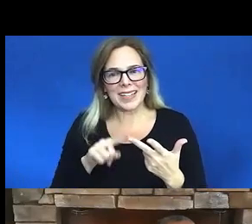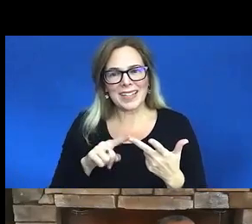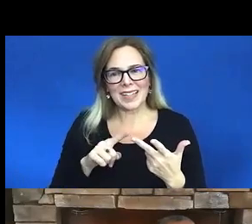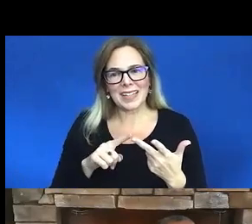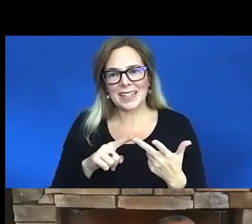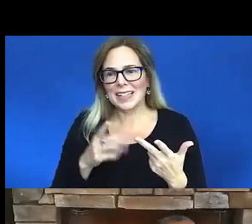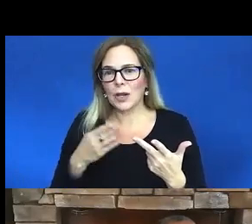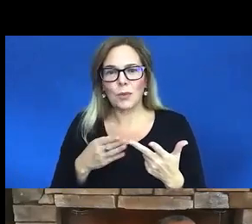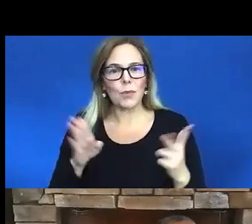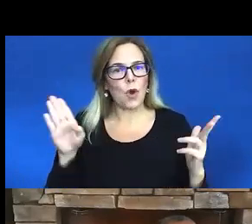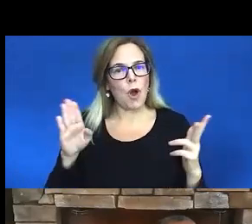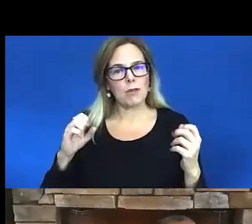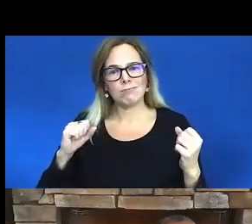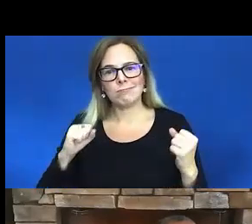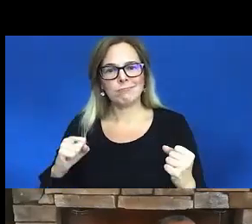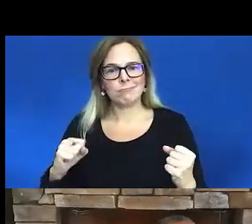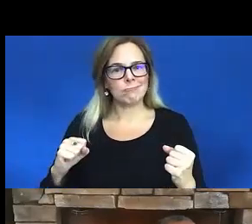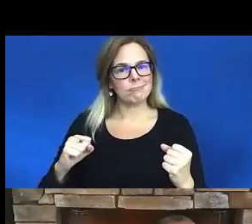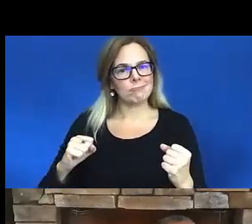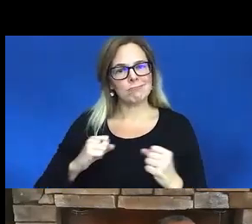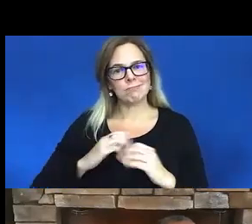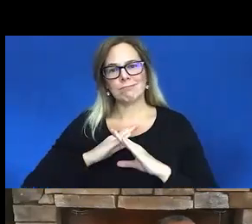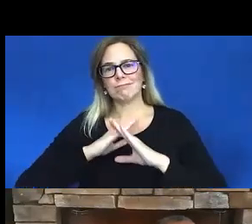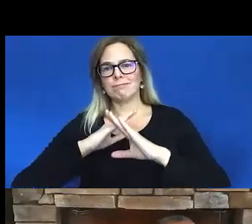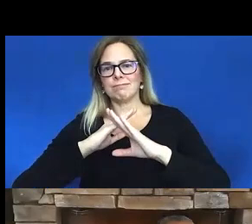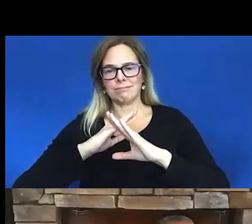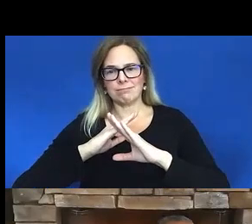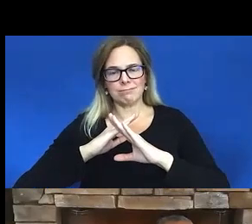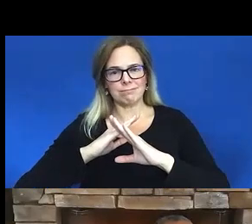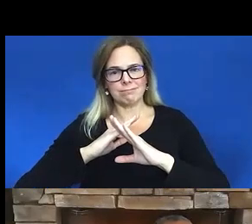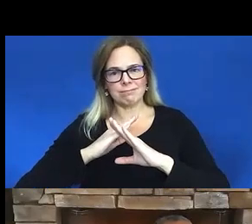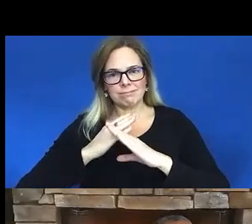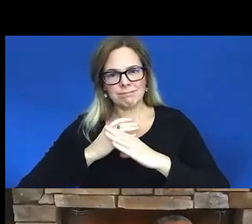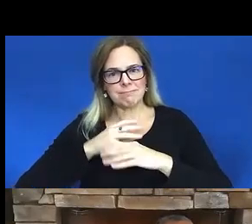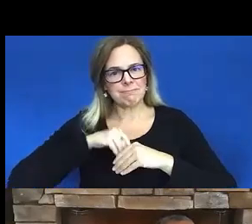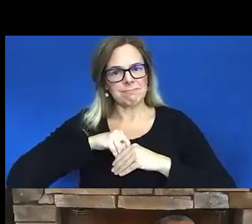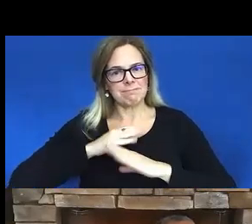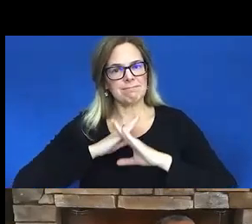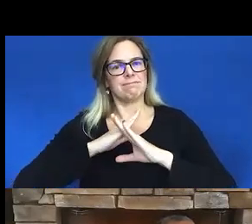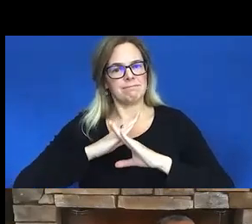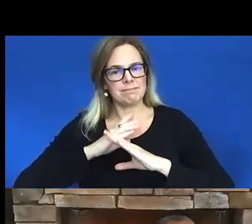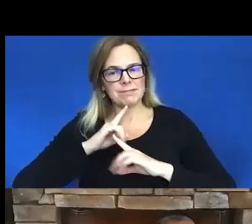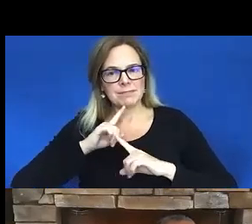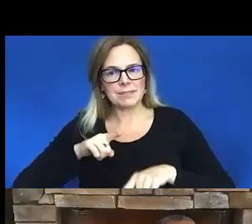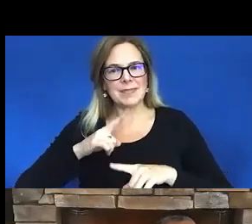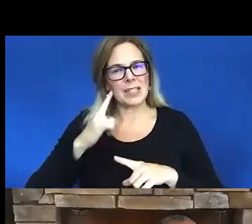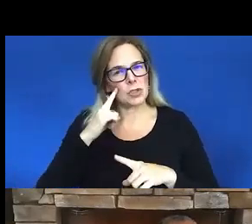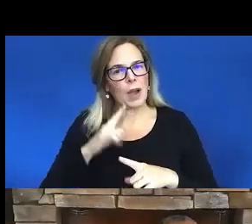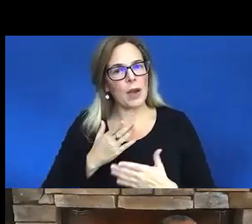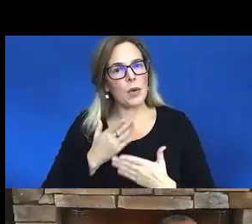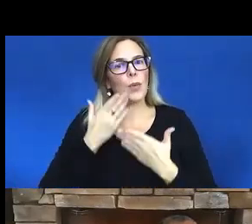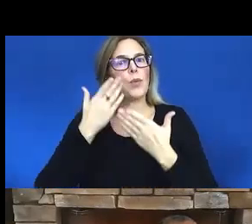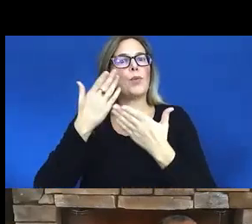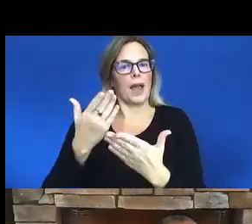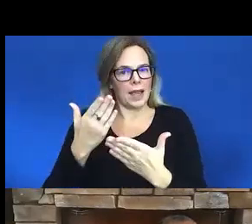broad and robust antibody response. And so I personally would recommend that you get a booster. I think it's